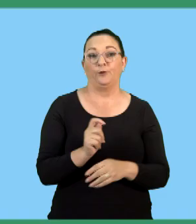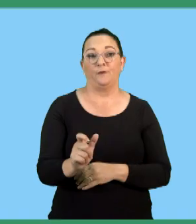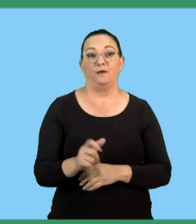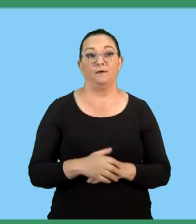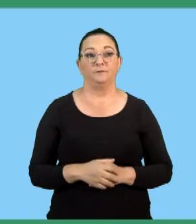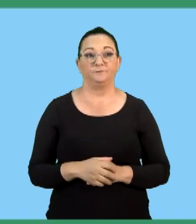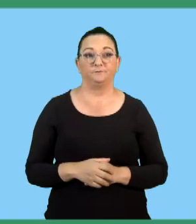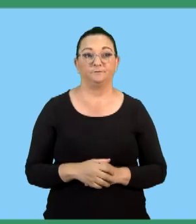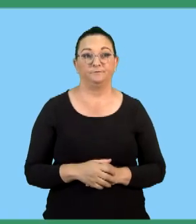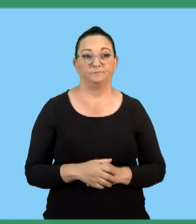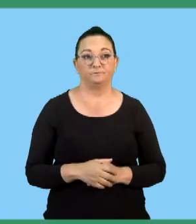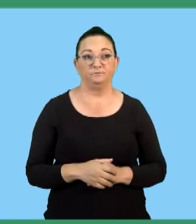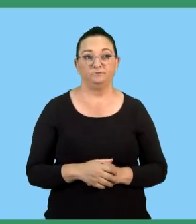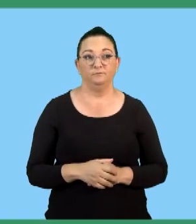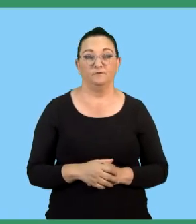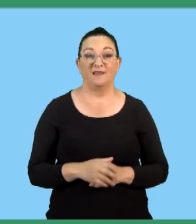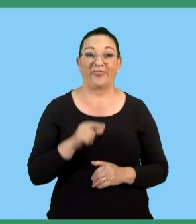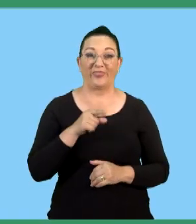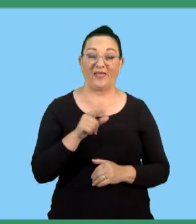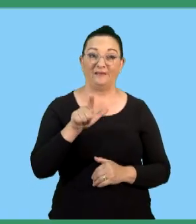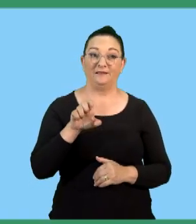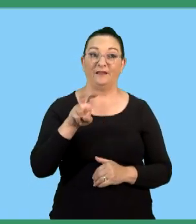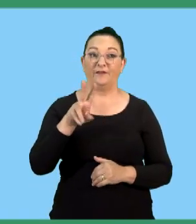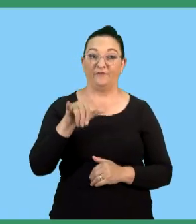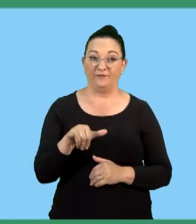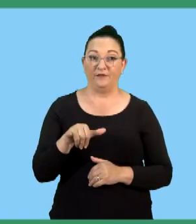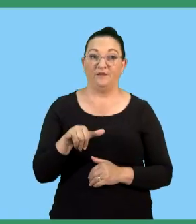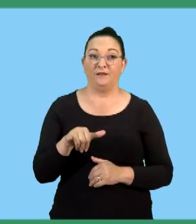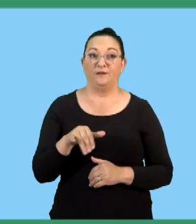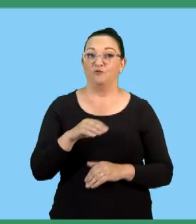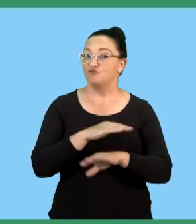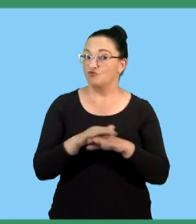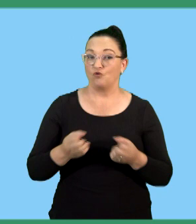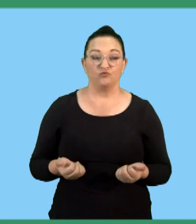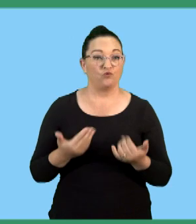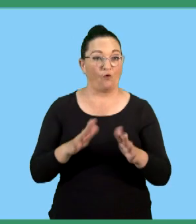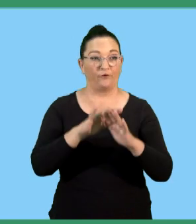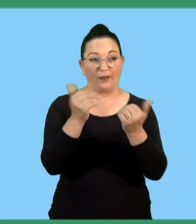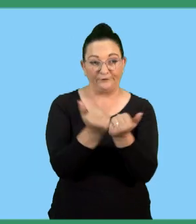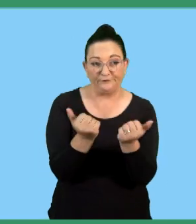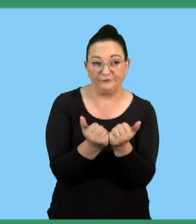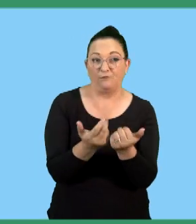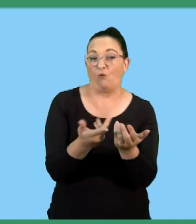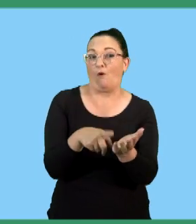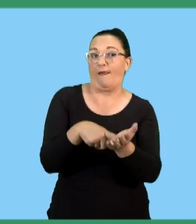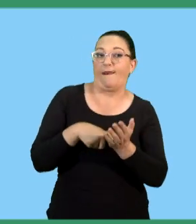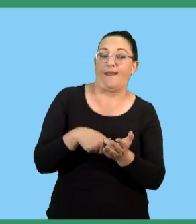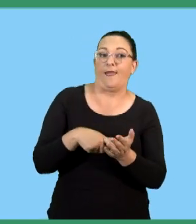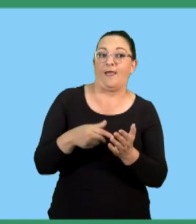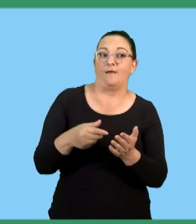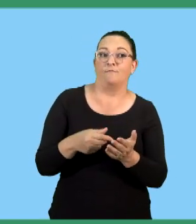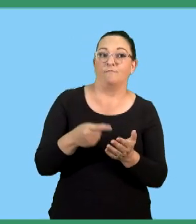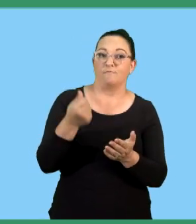levy may not offer learnerships or claim grants from the Skills Development Act. So we